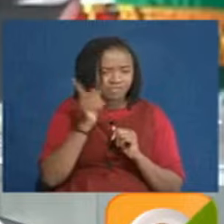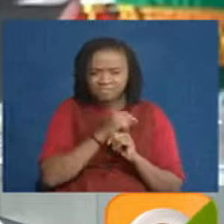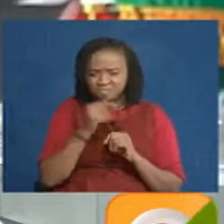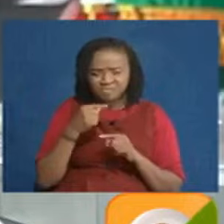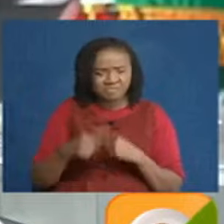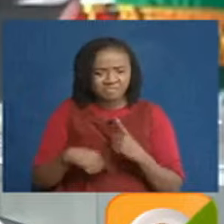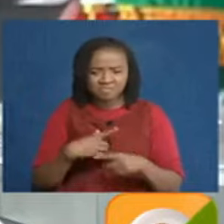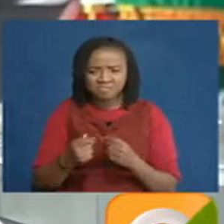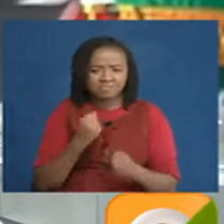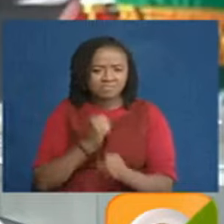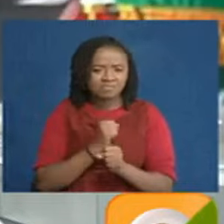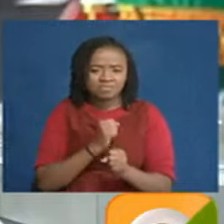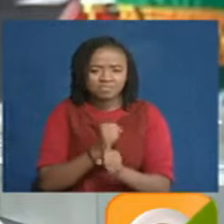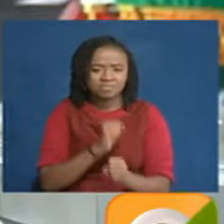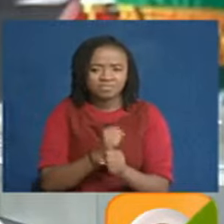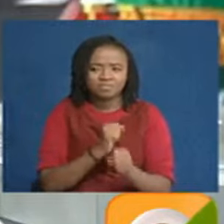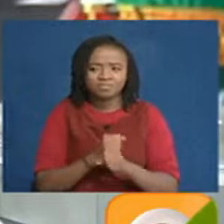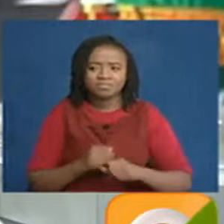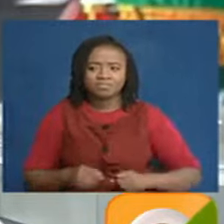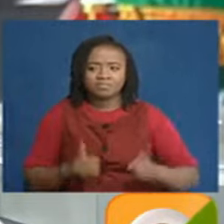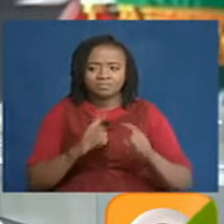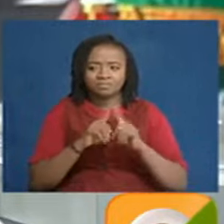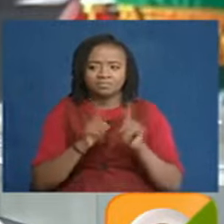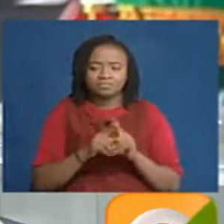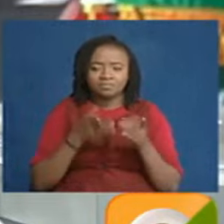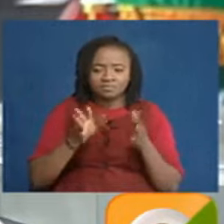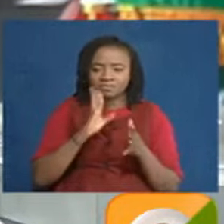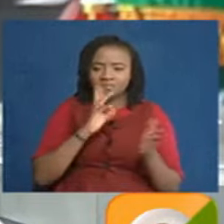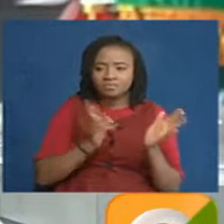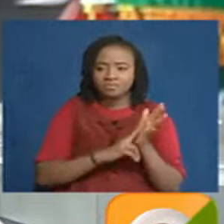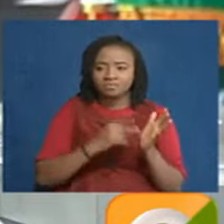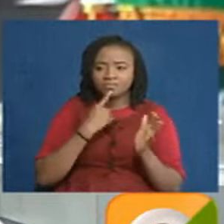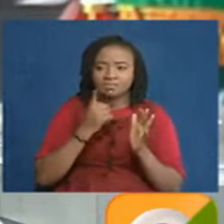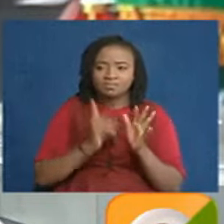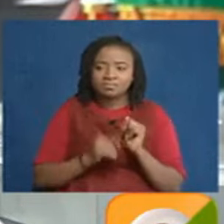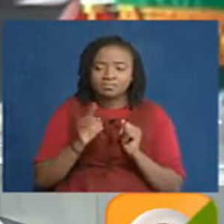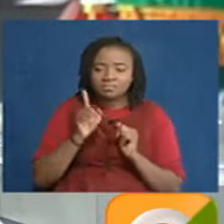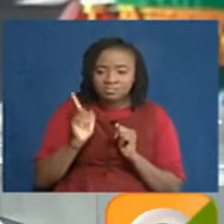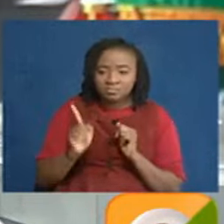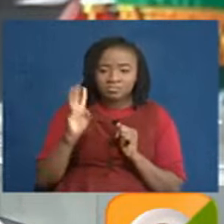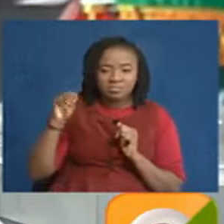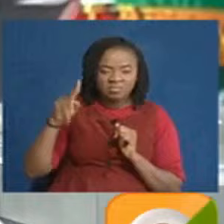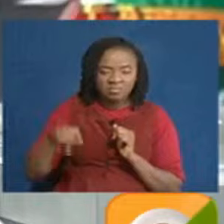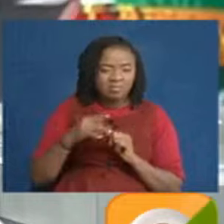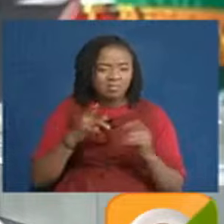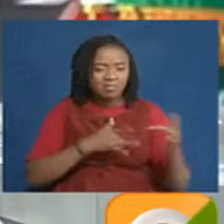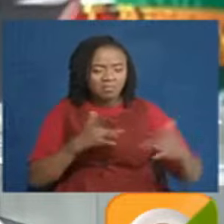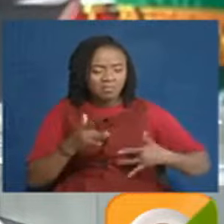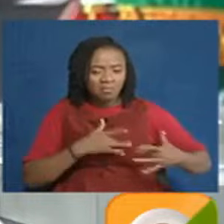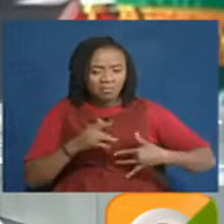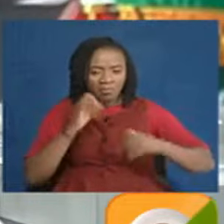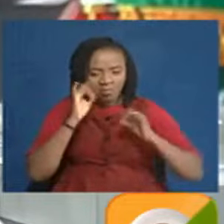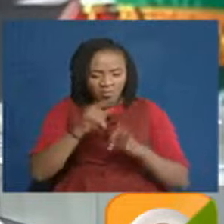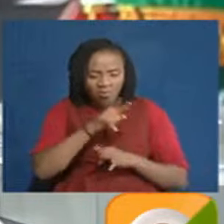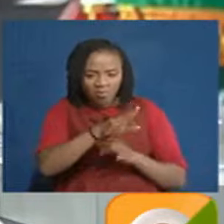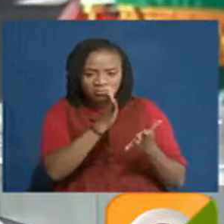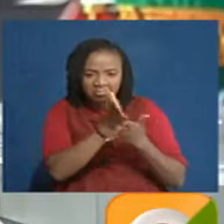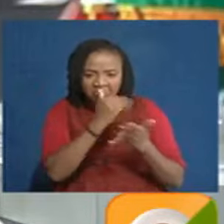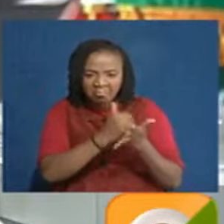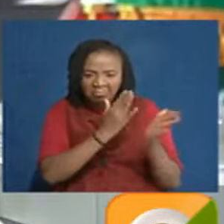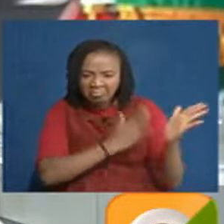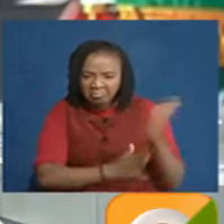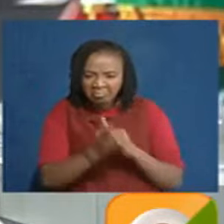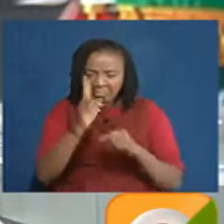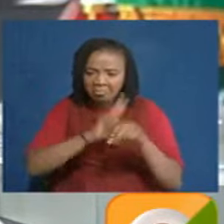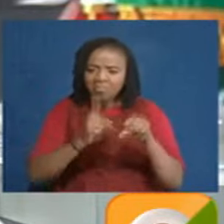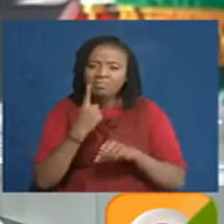works. And as Emmanuel Tour now reports, the lawmakers also raised concern over the department's plan to spend 100